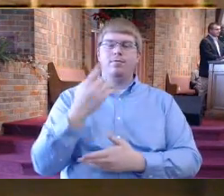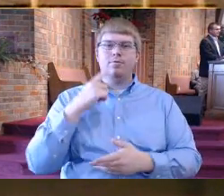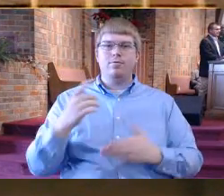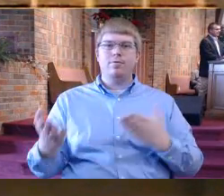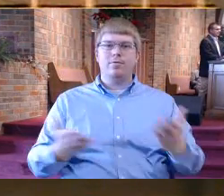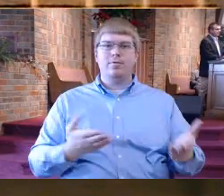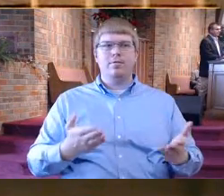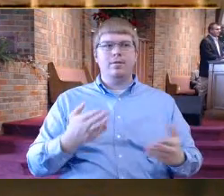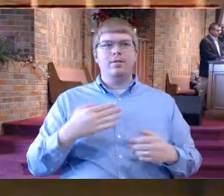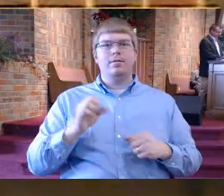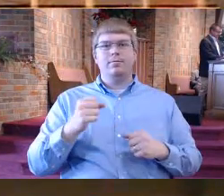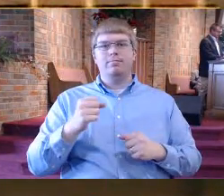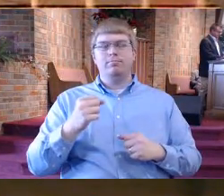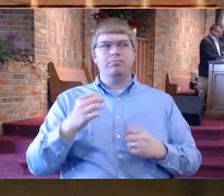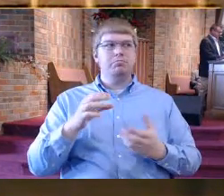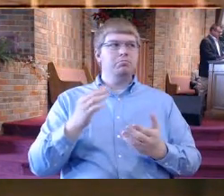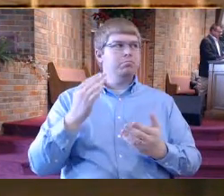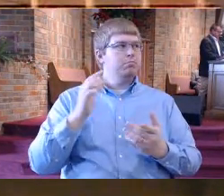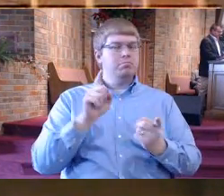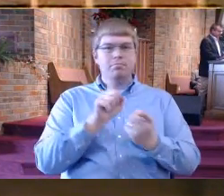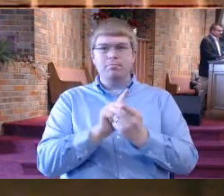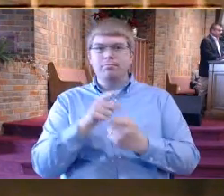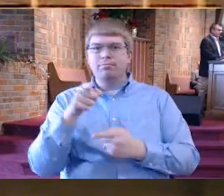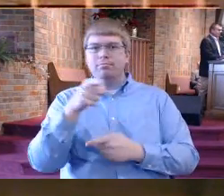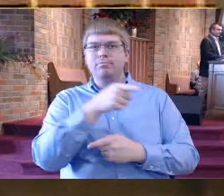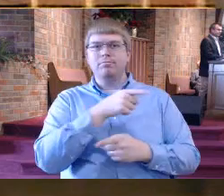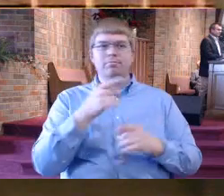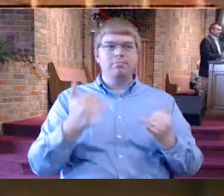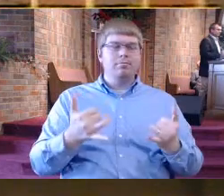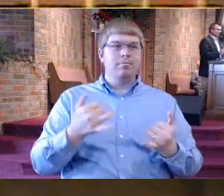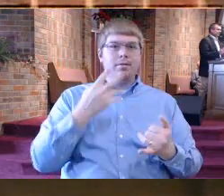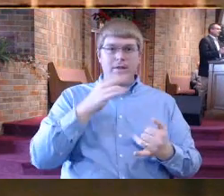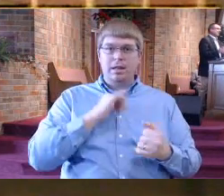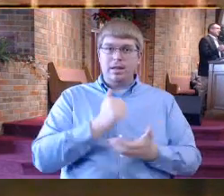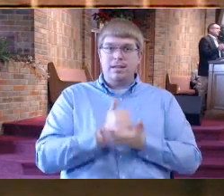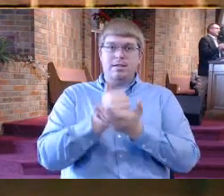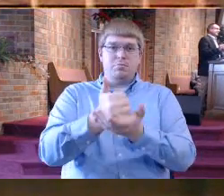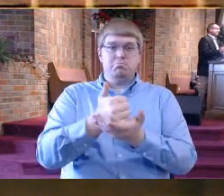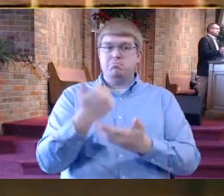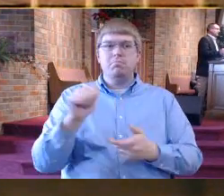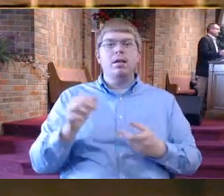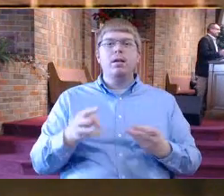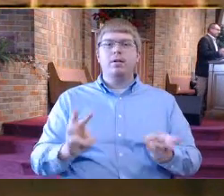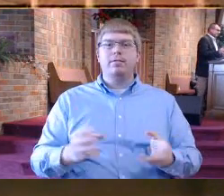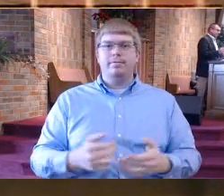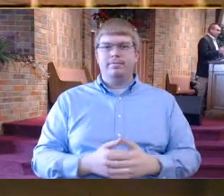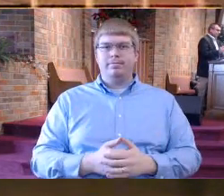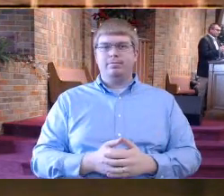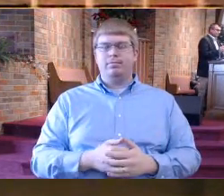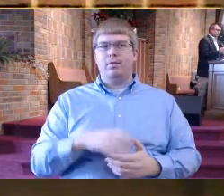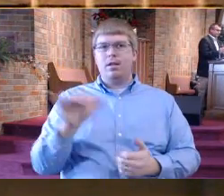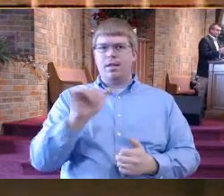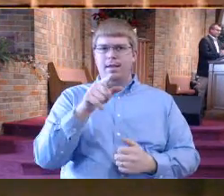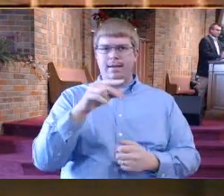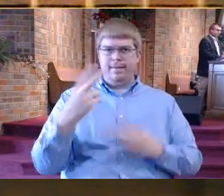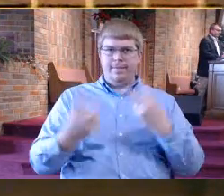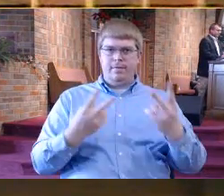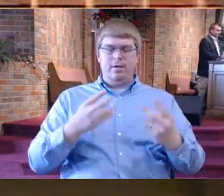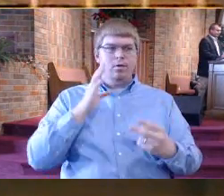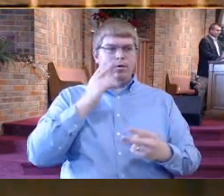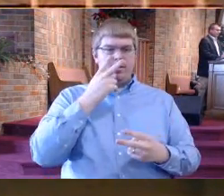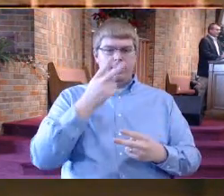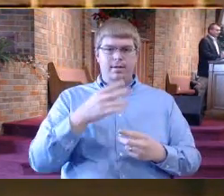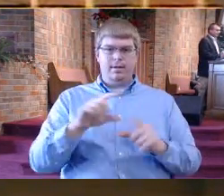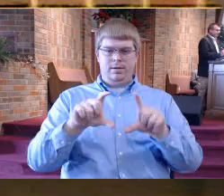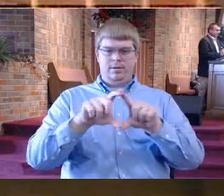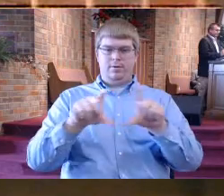you, perhaps find out if we can serve you in some way. Additionally, if you're visiting, you'll notice some visitors' cards. If